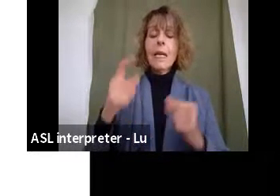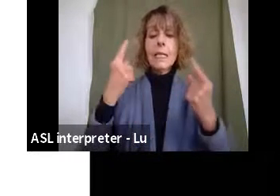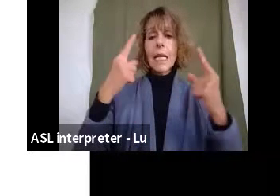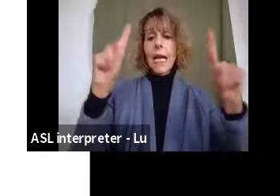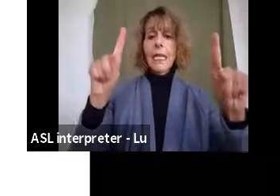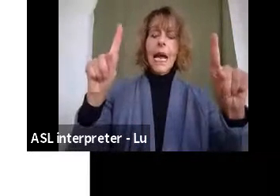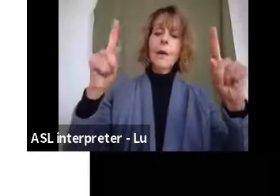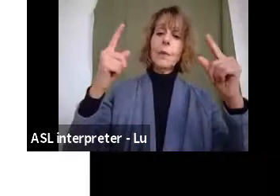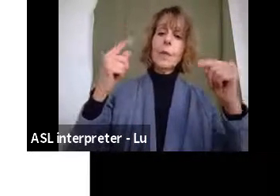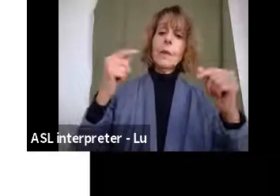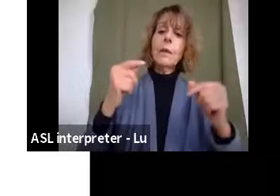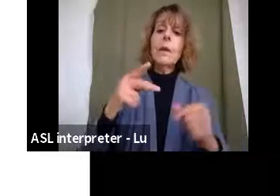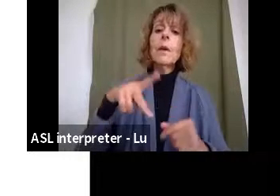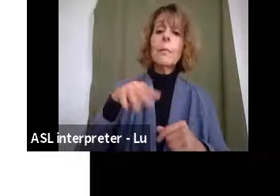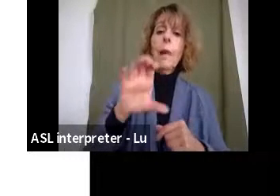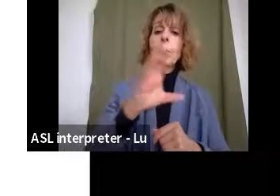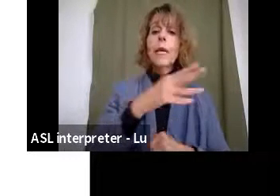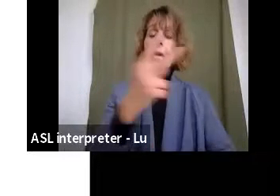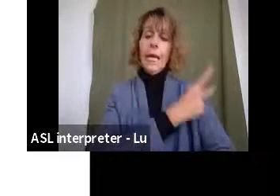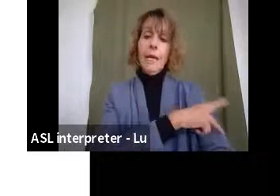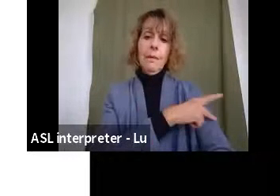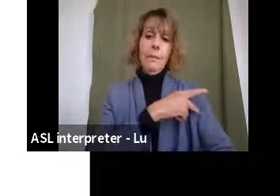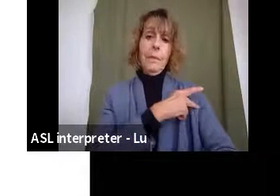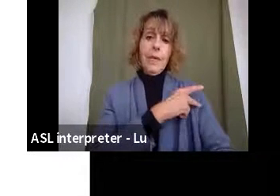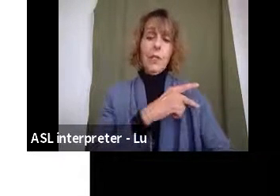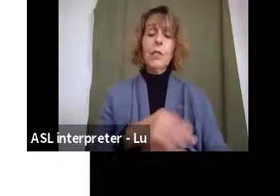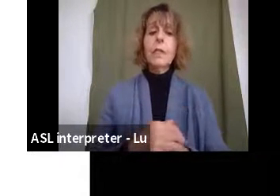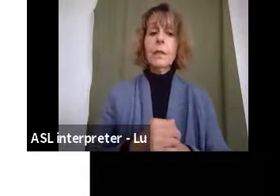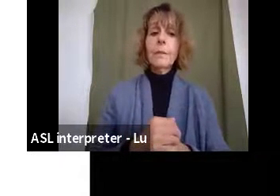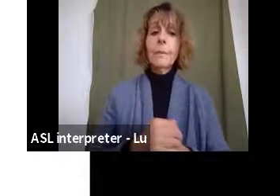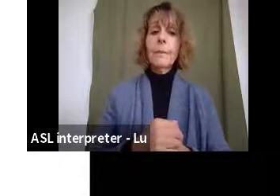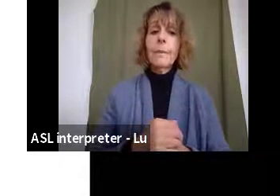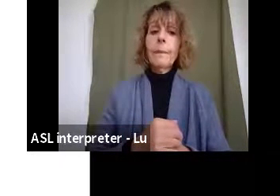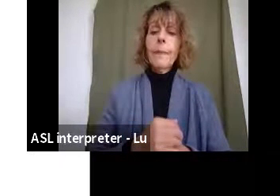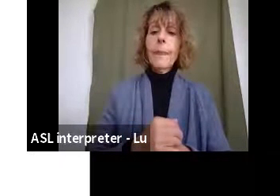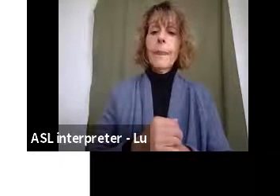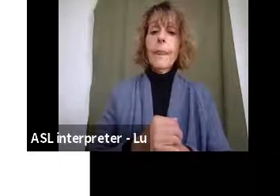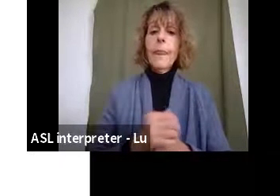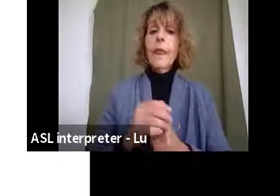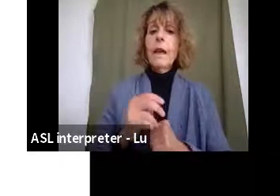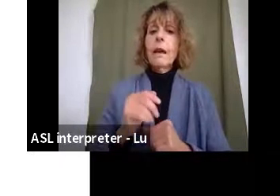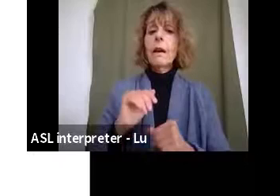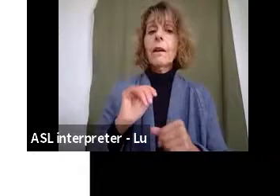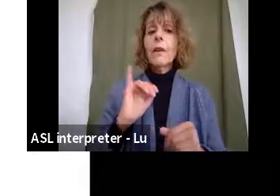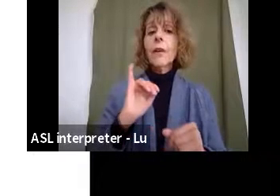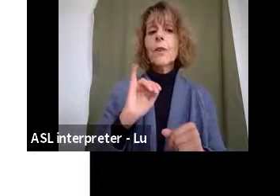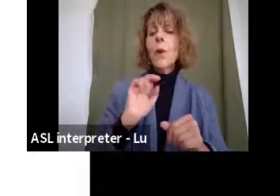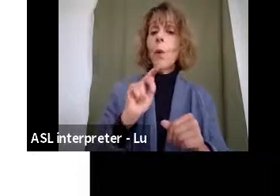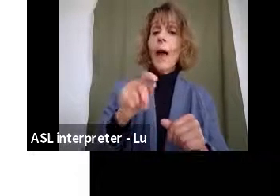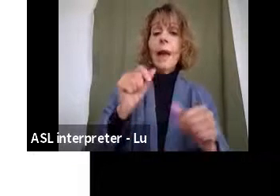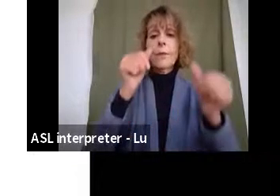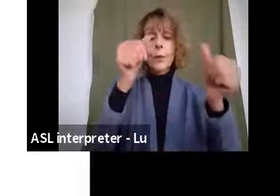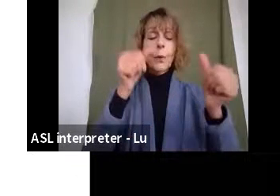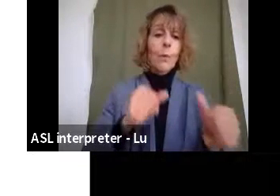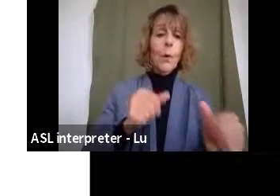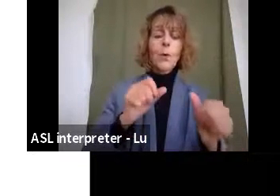you really have to notify people. So that we're in compliance with the ADA, how to request an auxiliary aid and service, and how